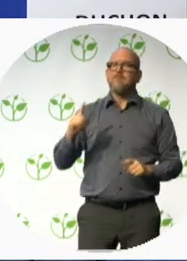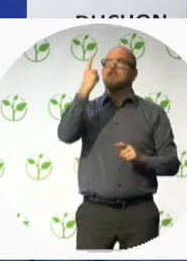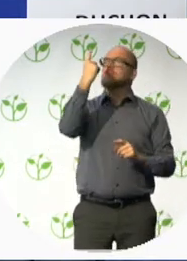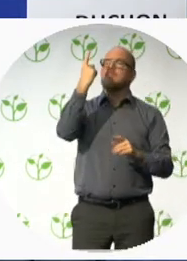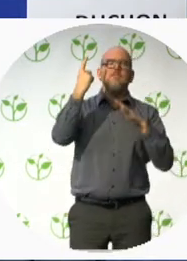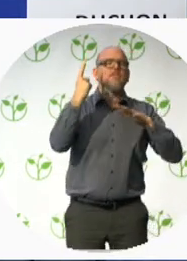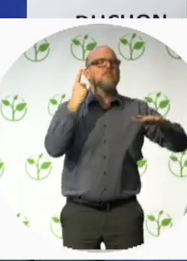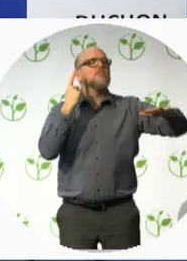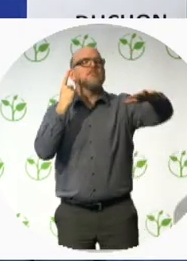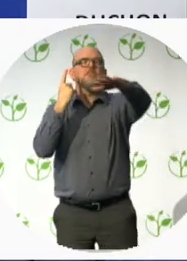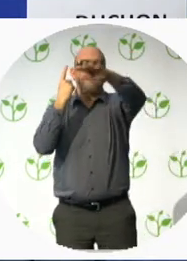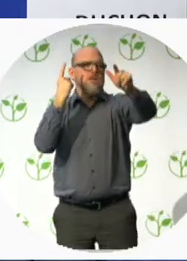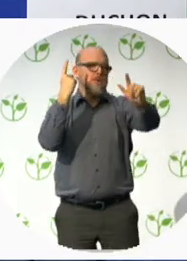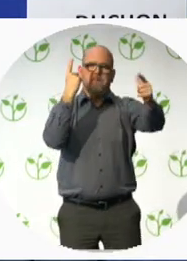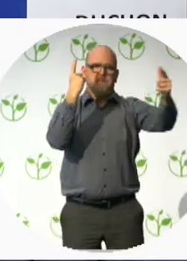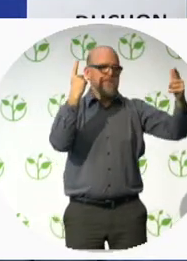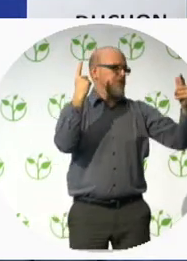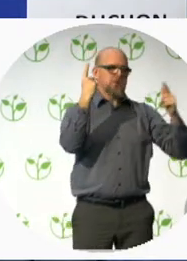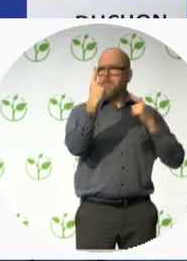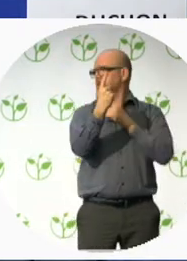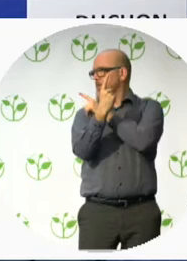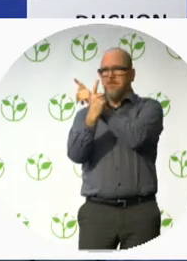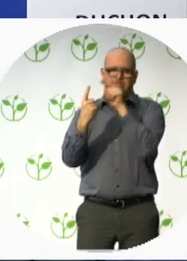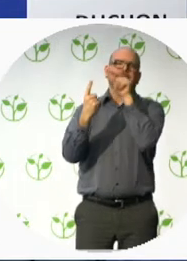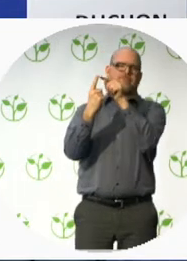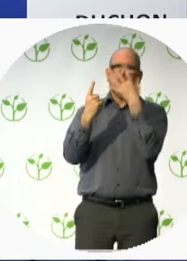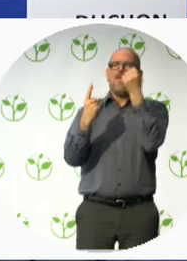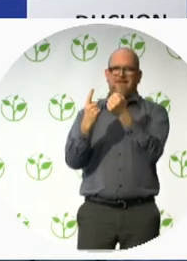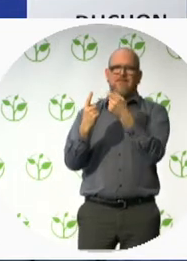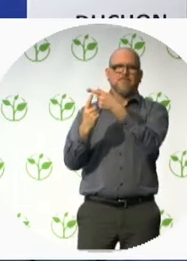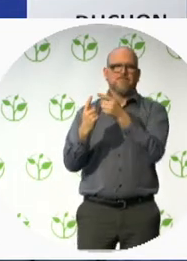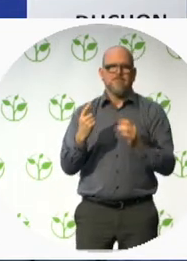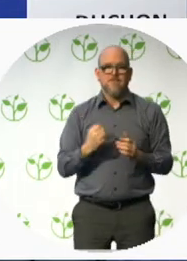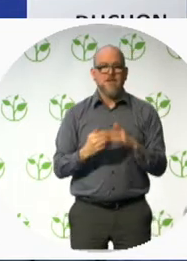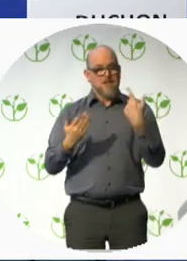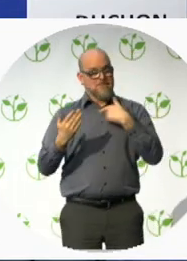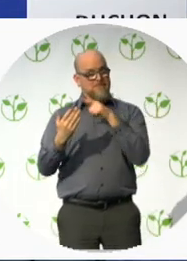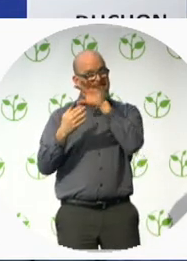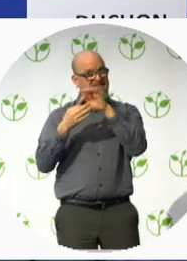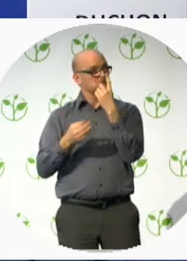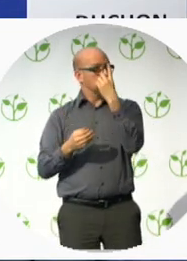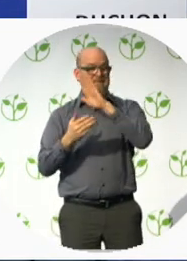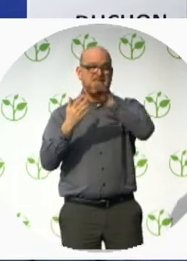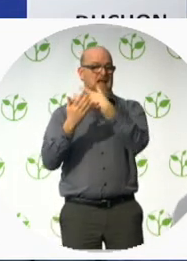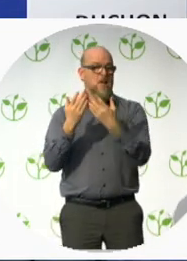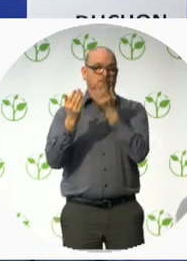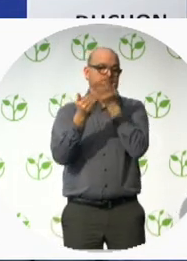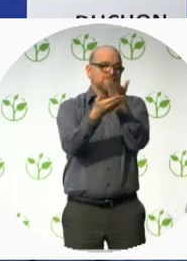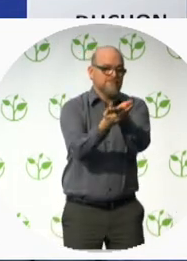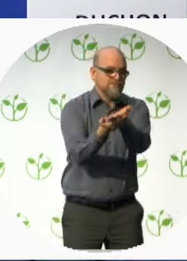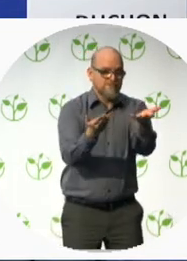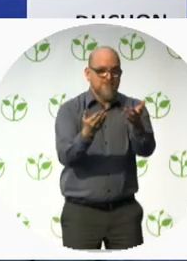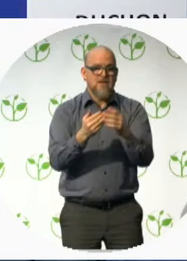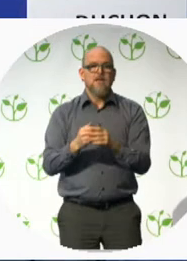in banking. So what we offer is sign language hearing impaired customers can enjoy